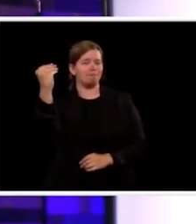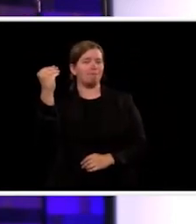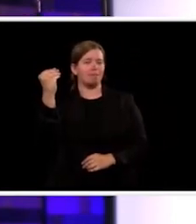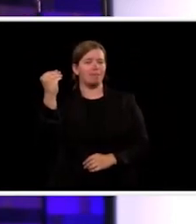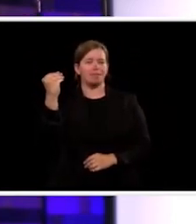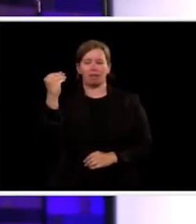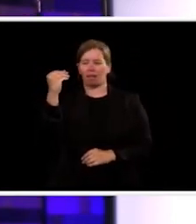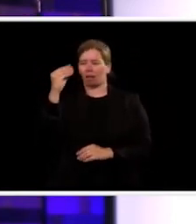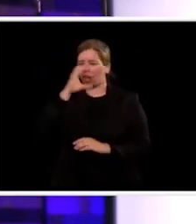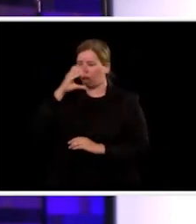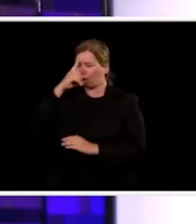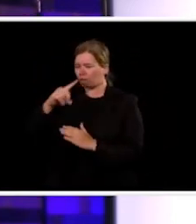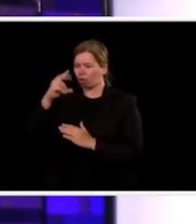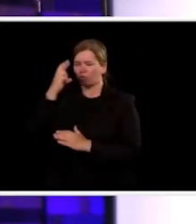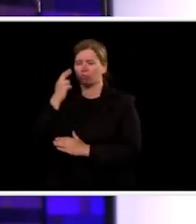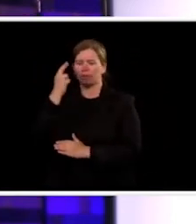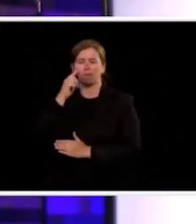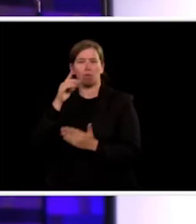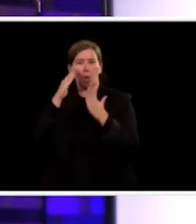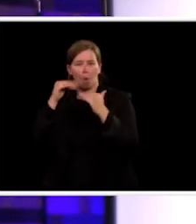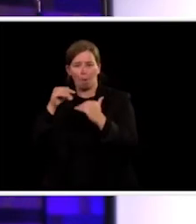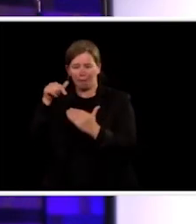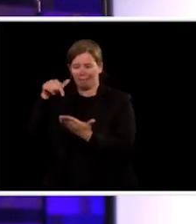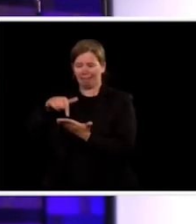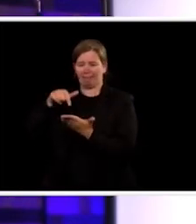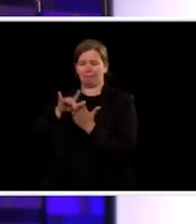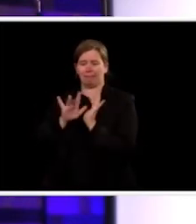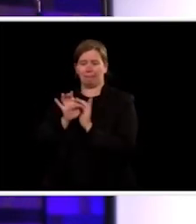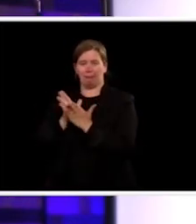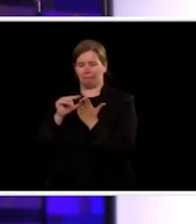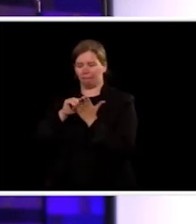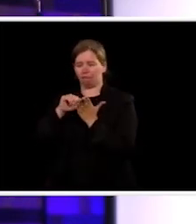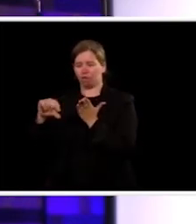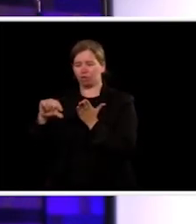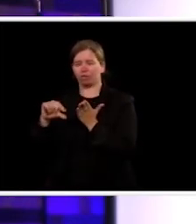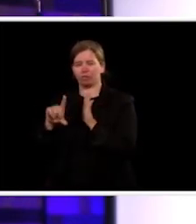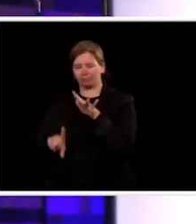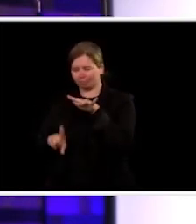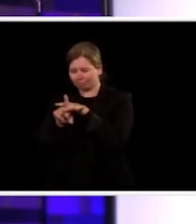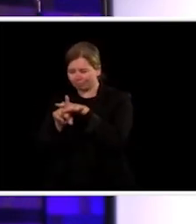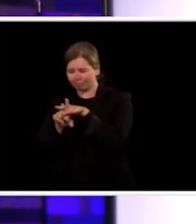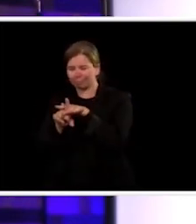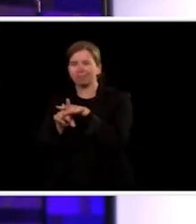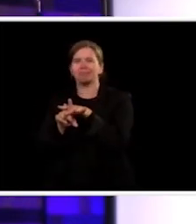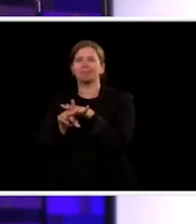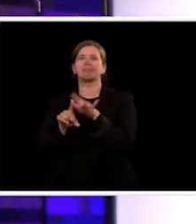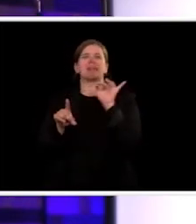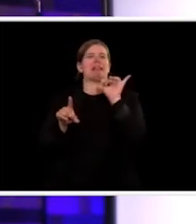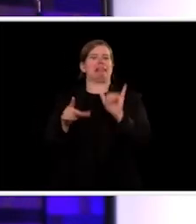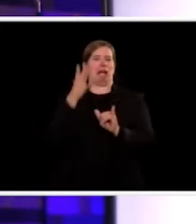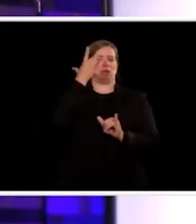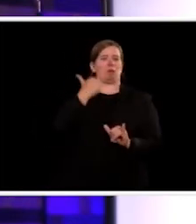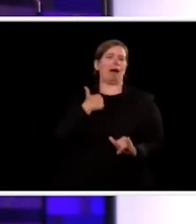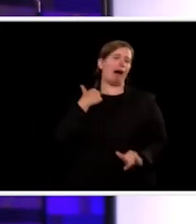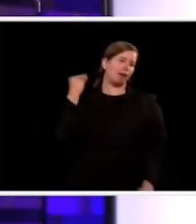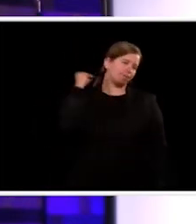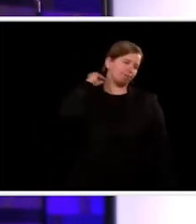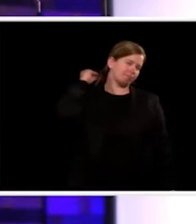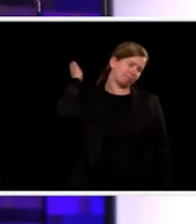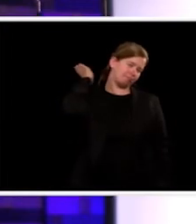Googled reasons for hope, and this Bible verse came up. And that's why it's on my